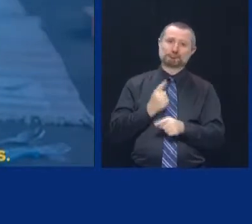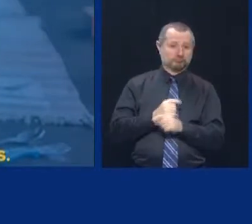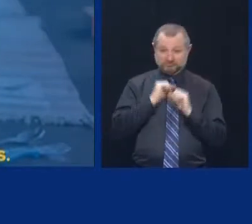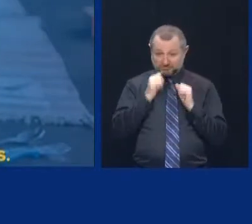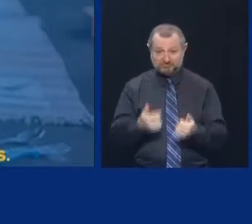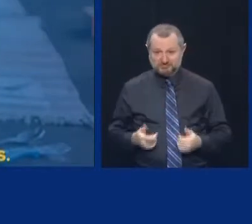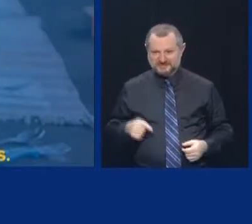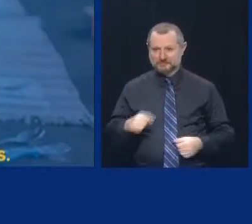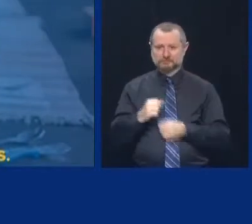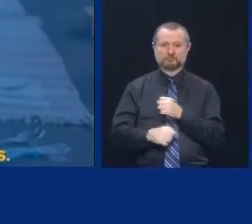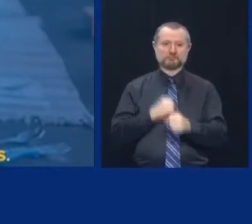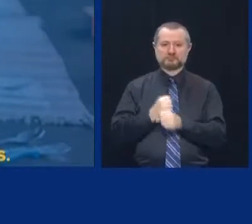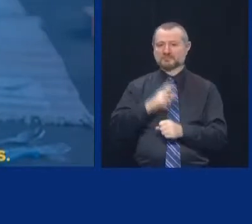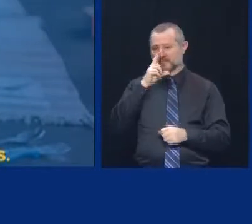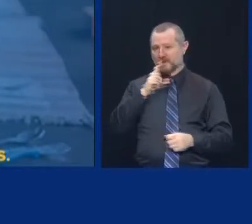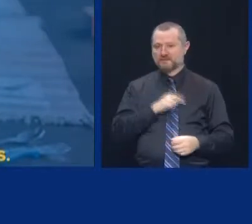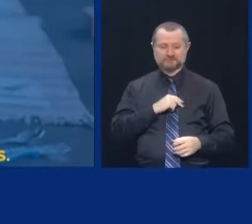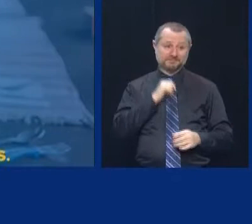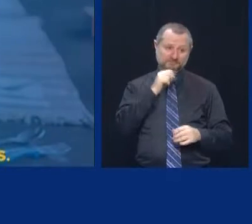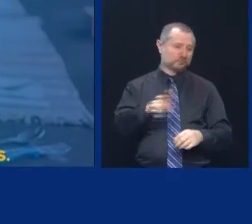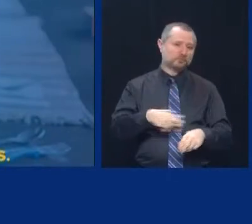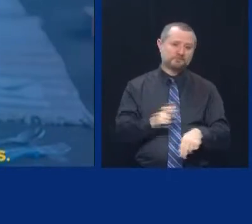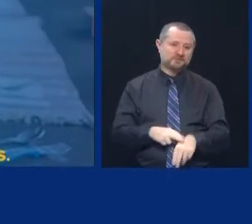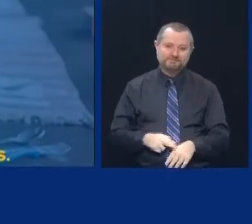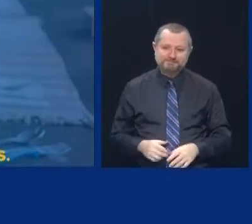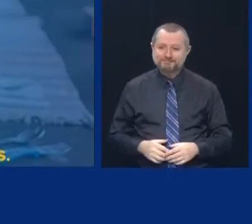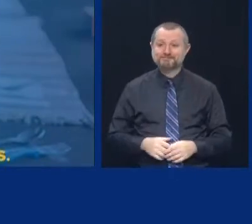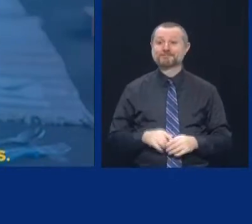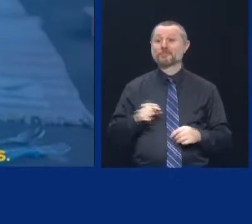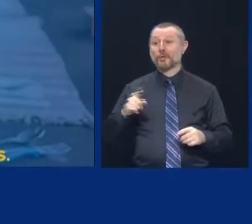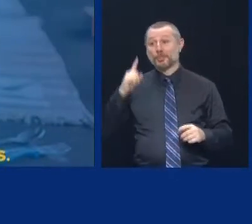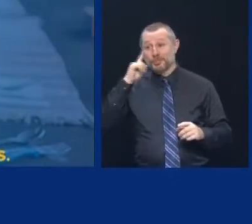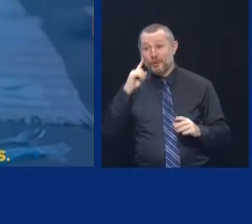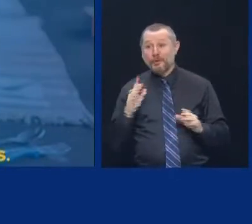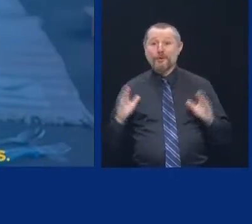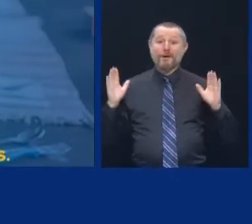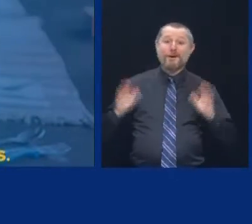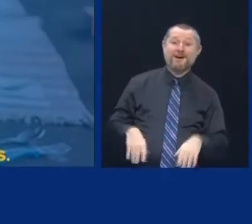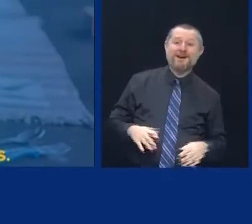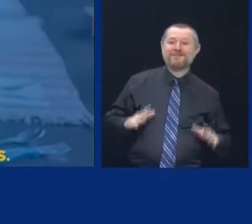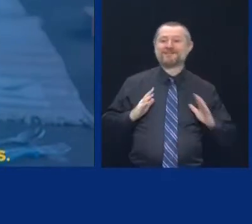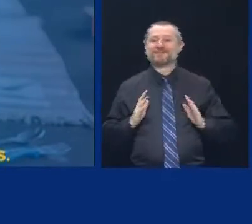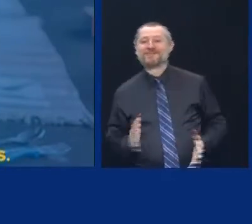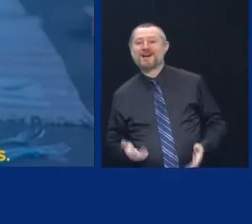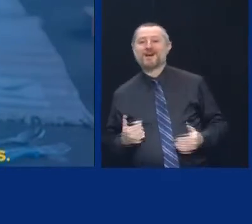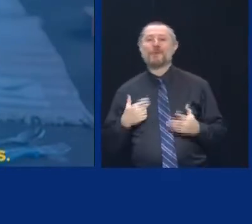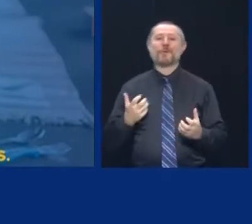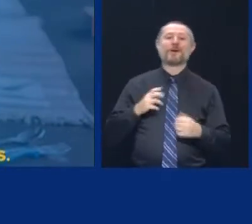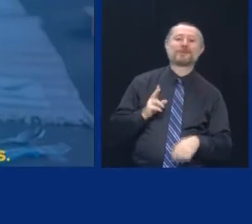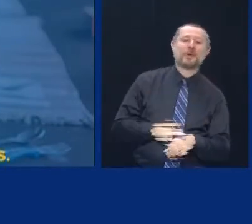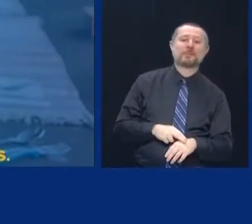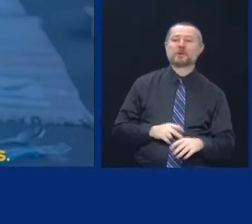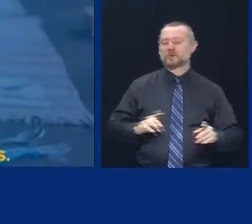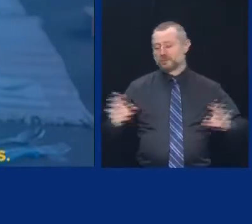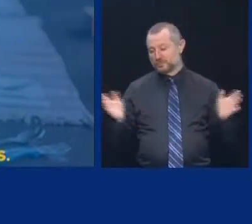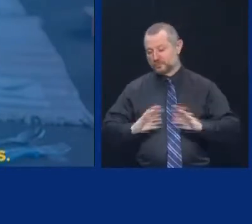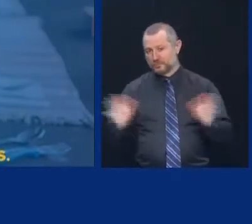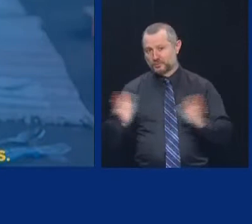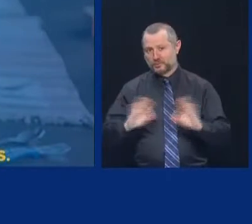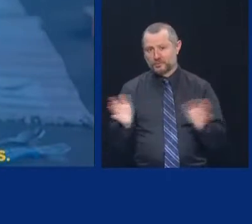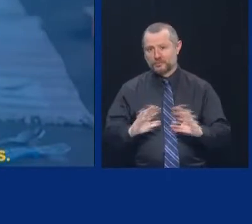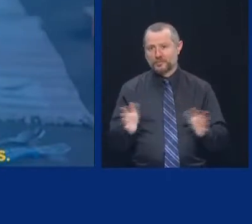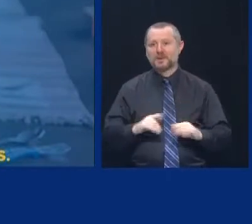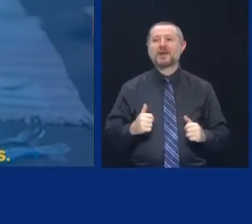Thanksgiving. And to act like it's a normal Thanksgiving is to deny reality.